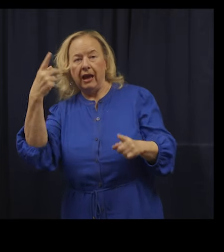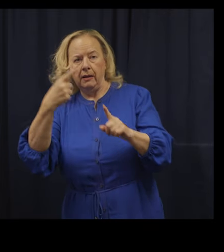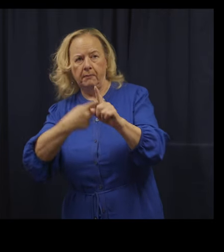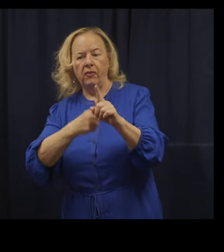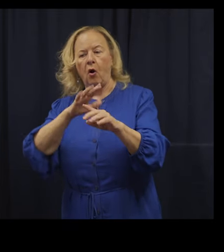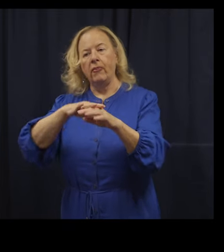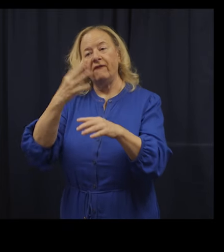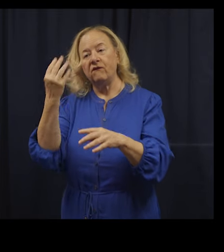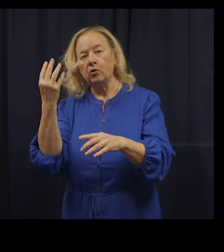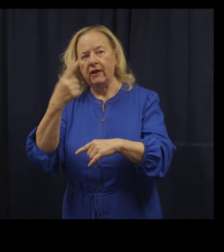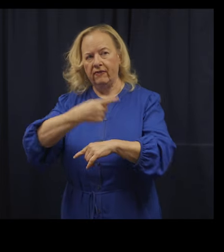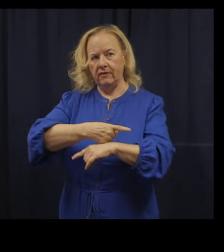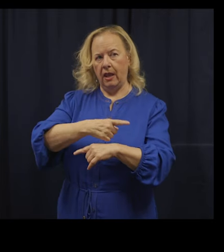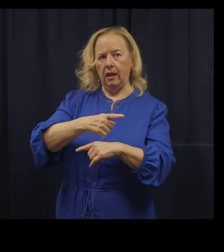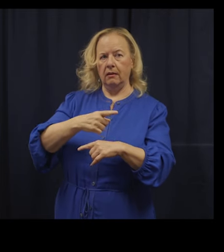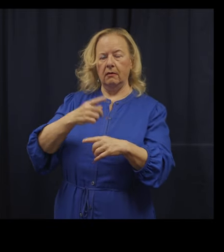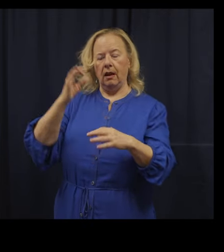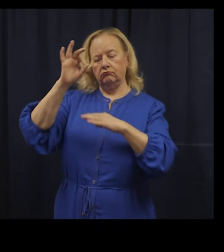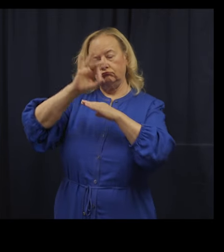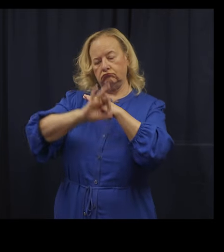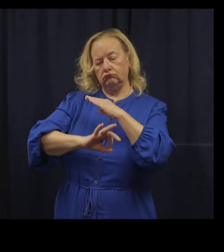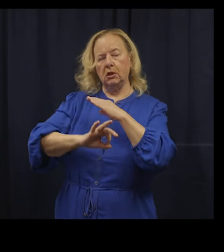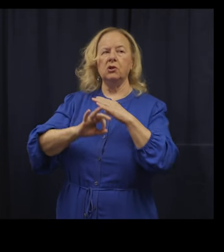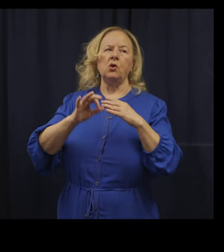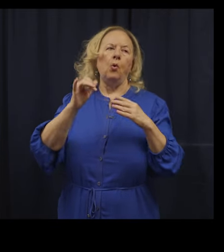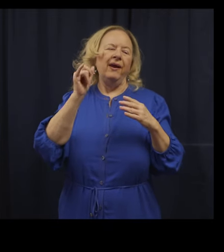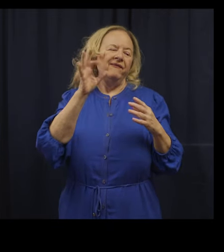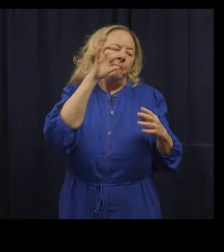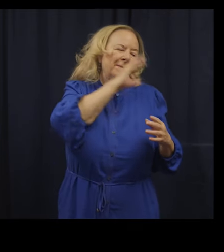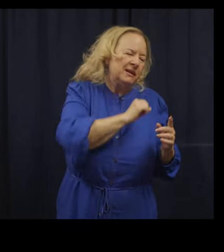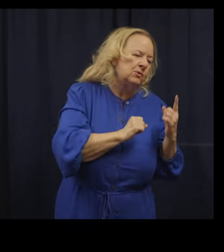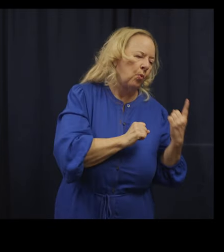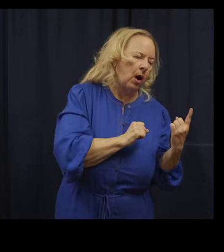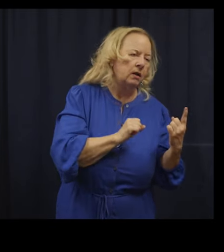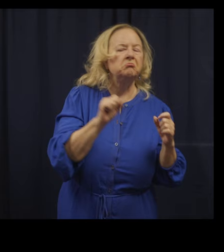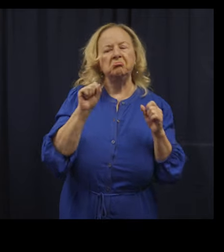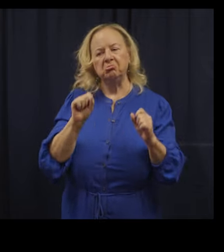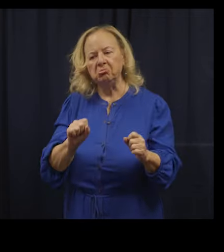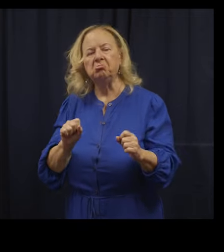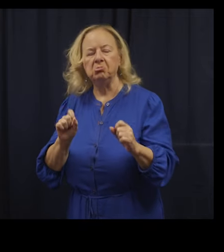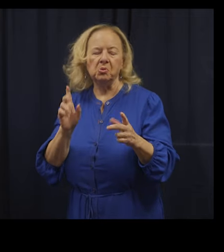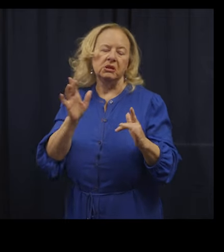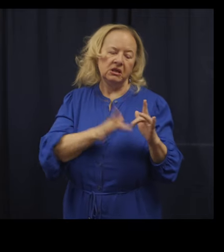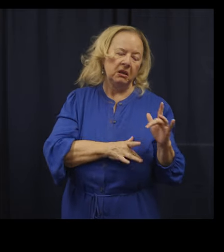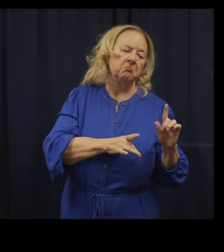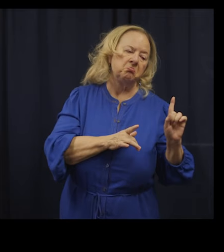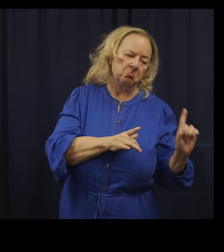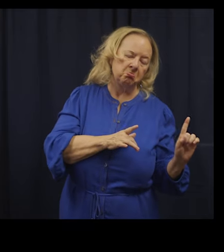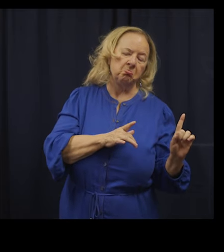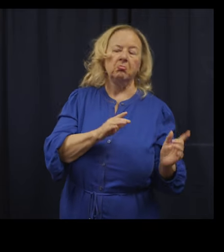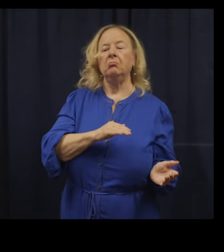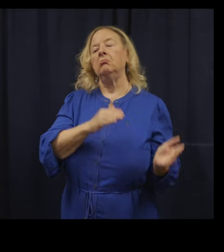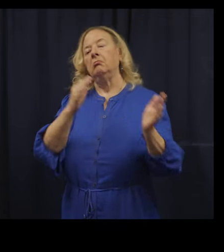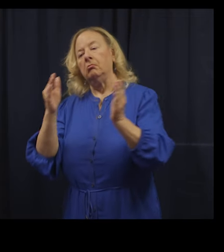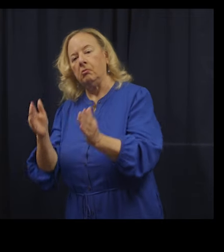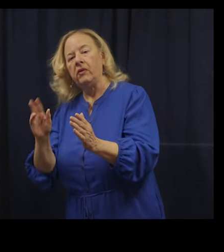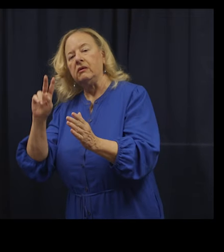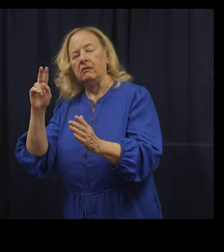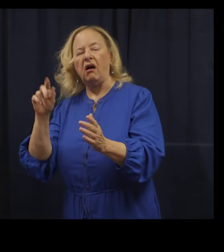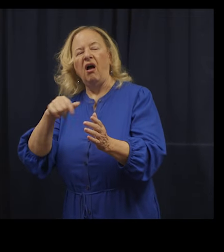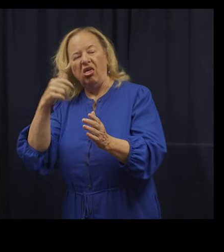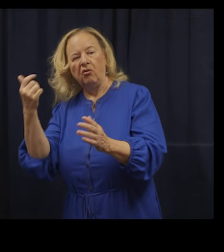on the 14th day at twilight, shall they keep it. So the Lord just said it's okay to keep the Passover in the second month,